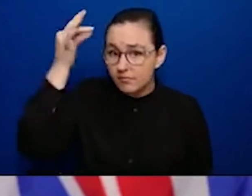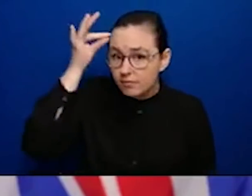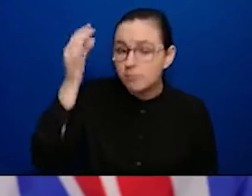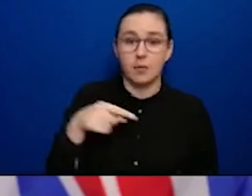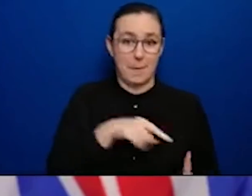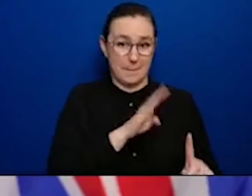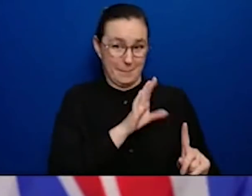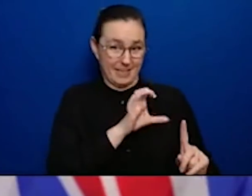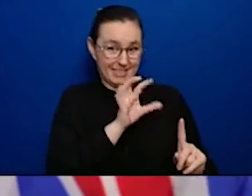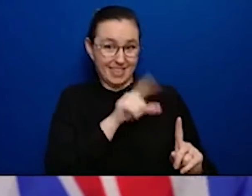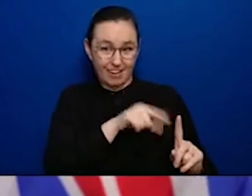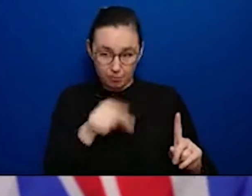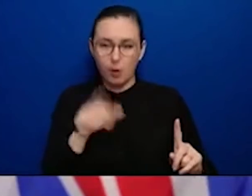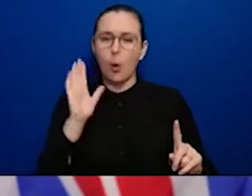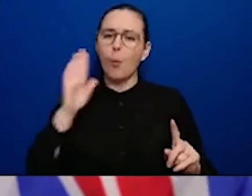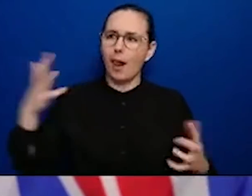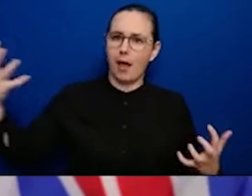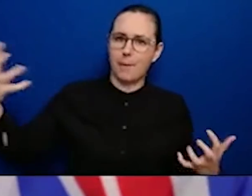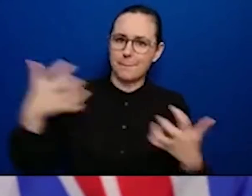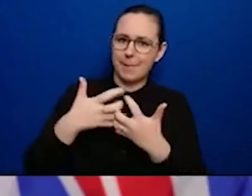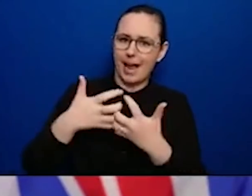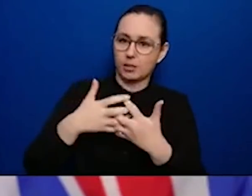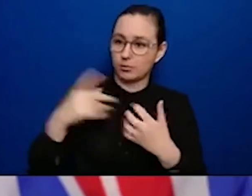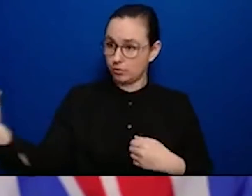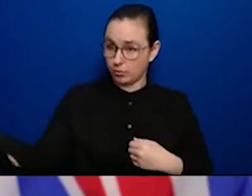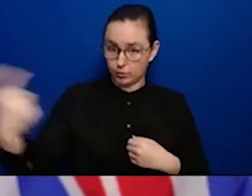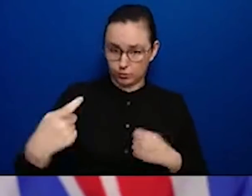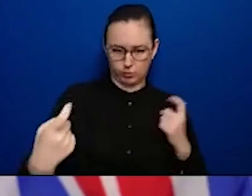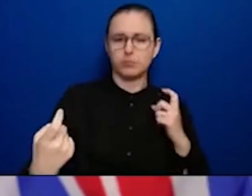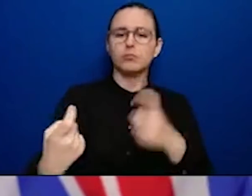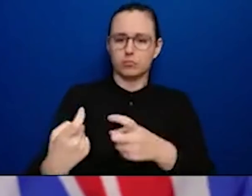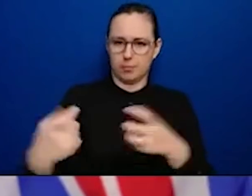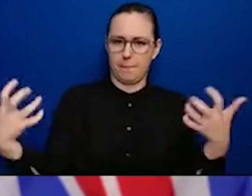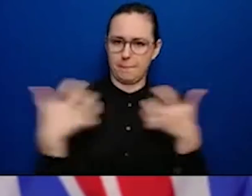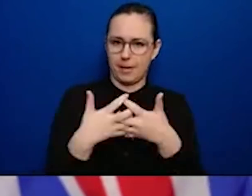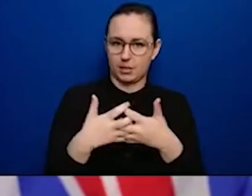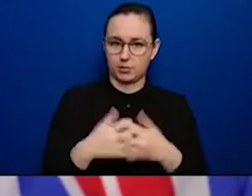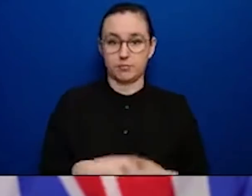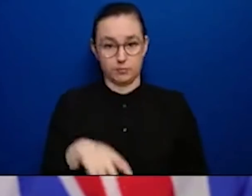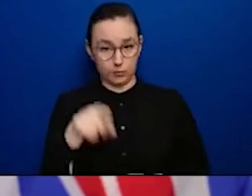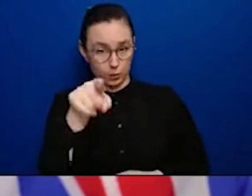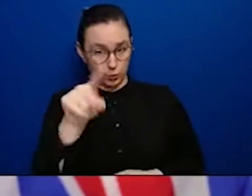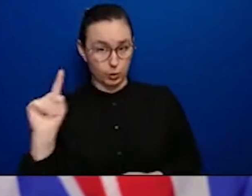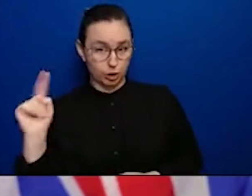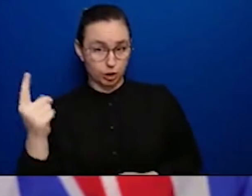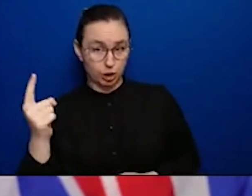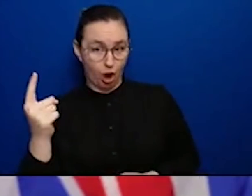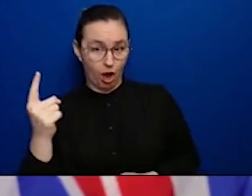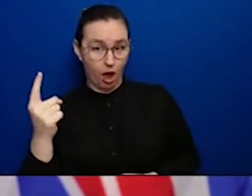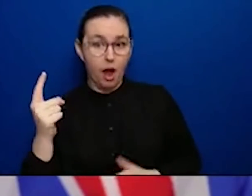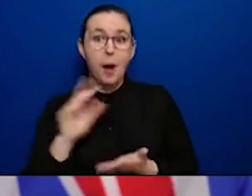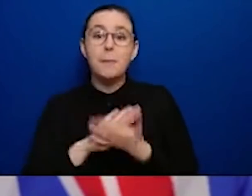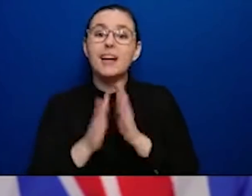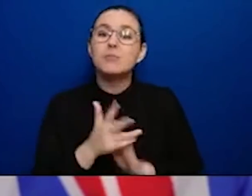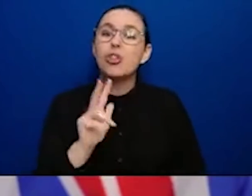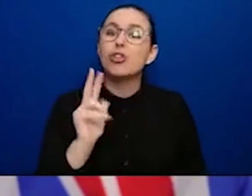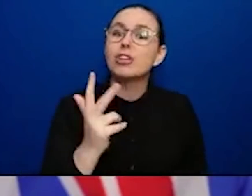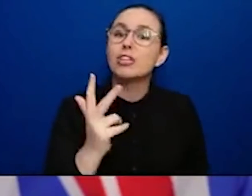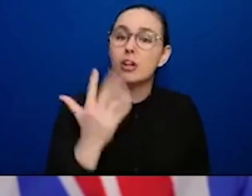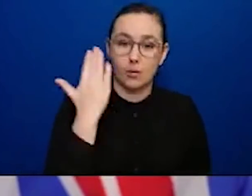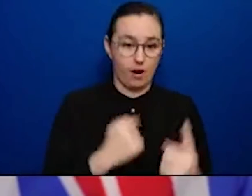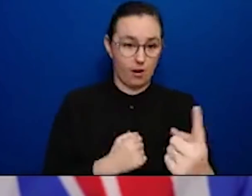corporations between November 17th and December 26th. This means that every $1 donated will become $3 to support those